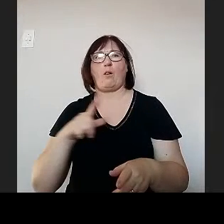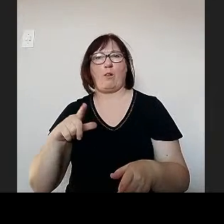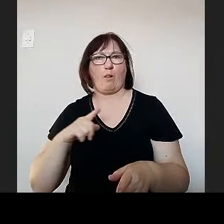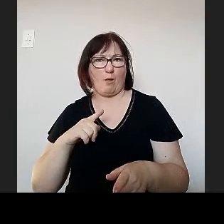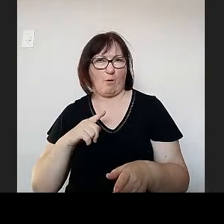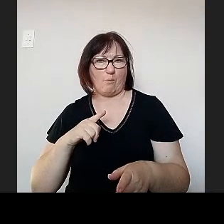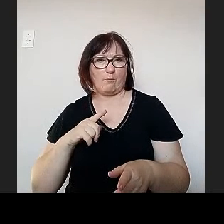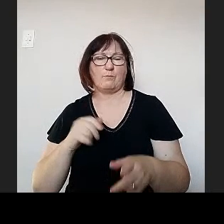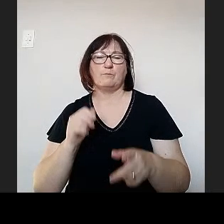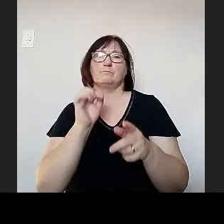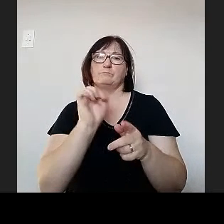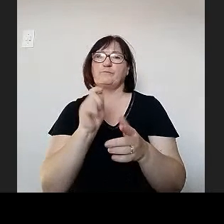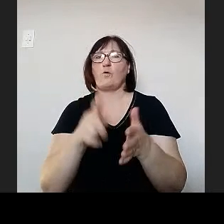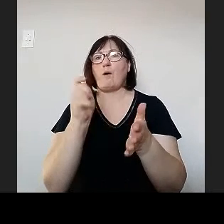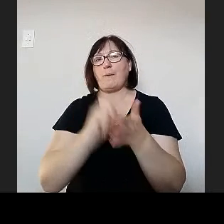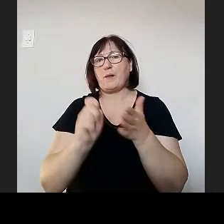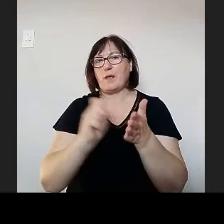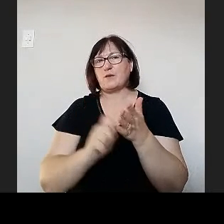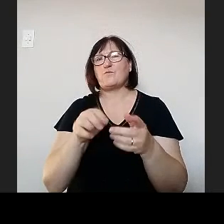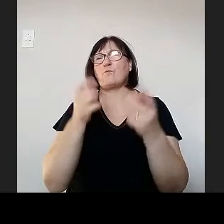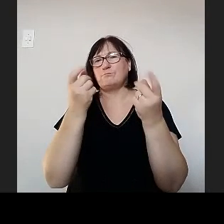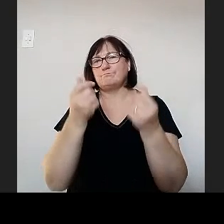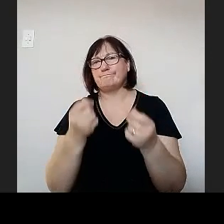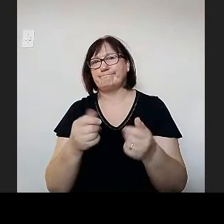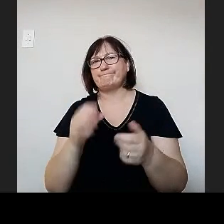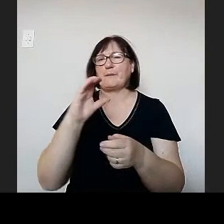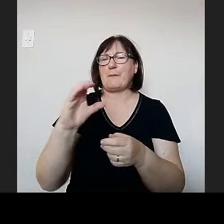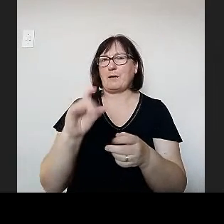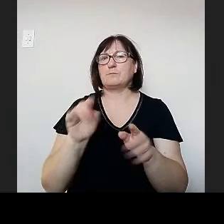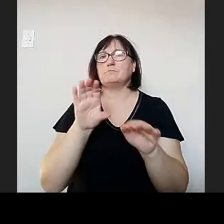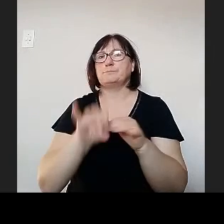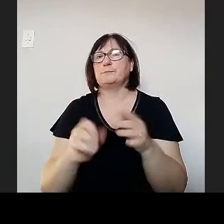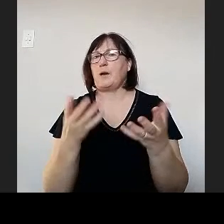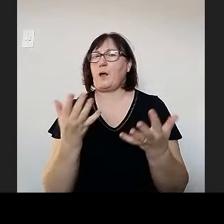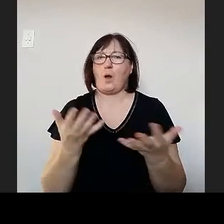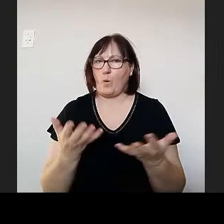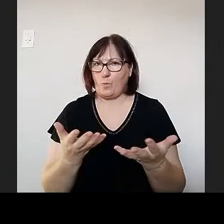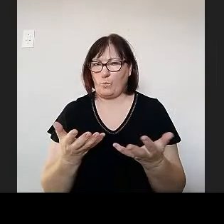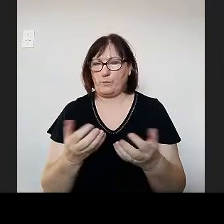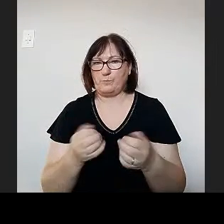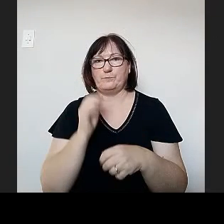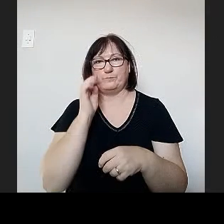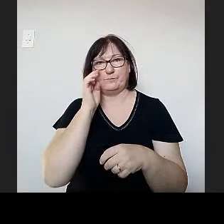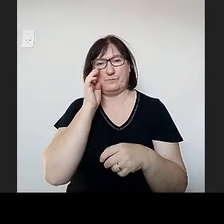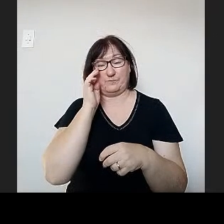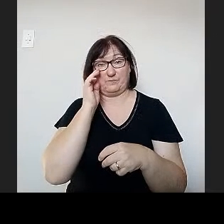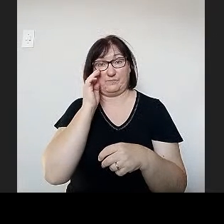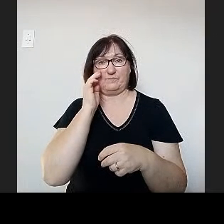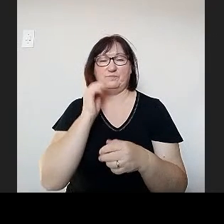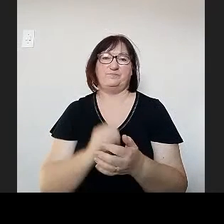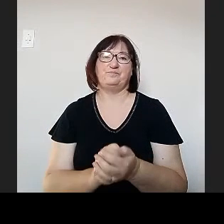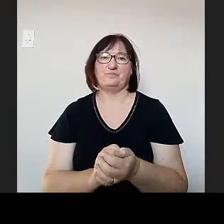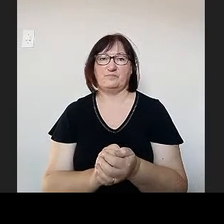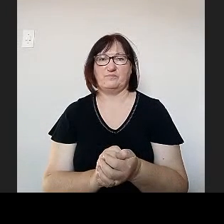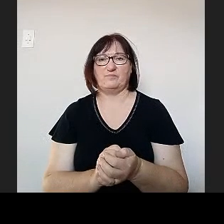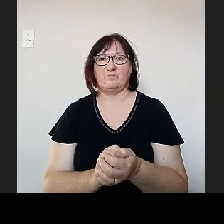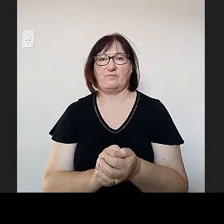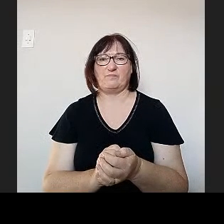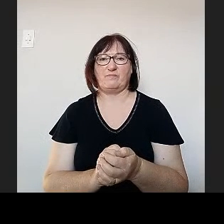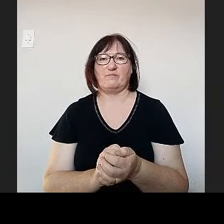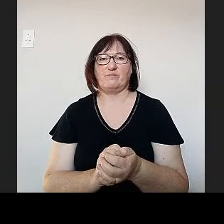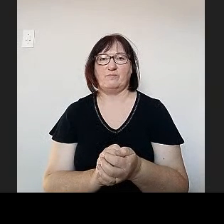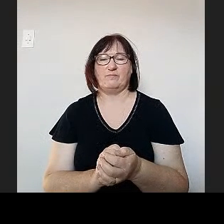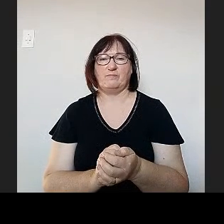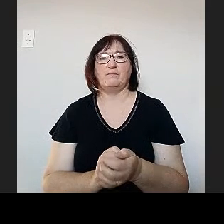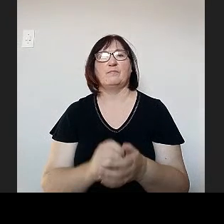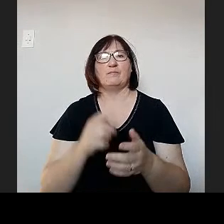determination application to be finalized. As soon as you hear that, you'll know why I was inviting you to the AEO program. You will then call me